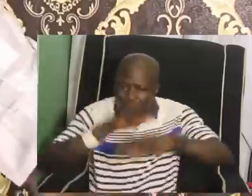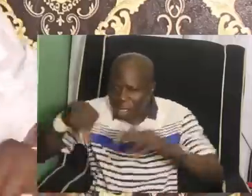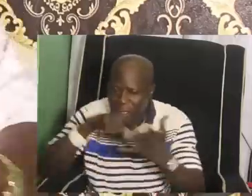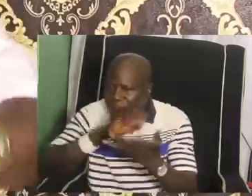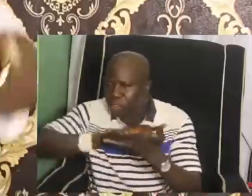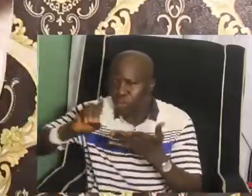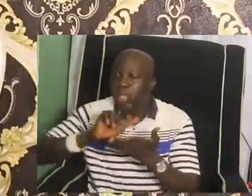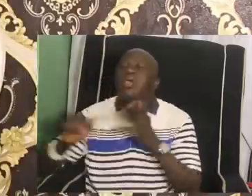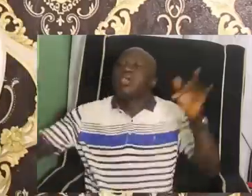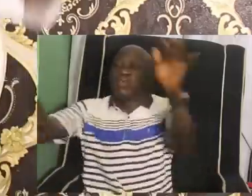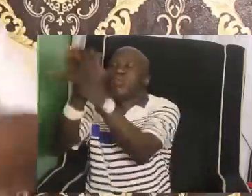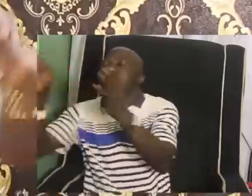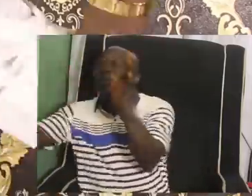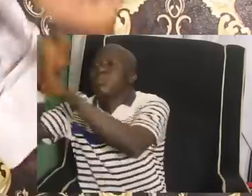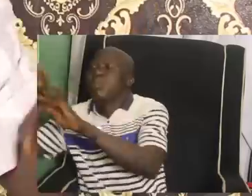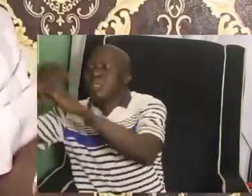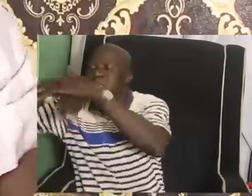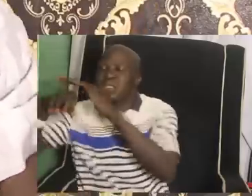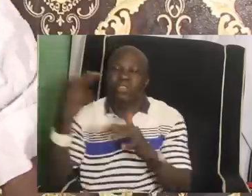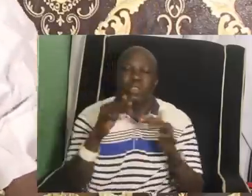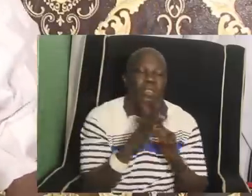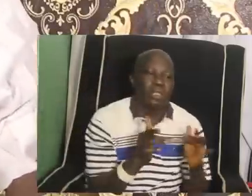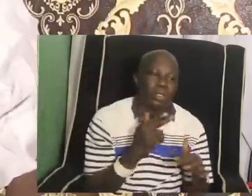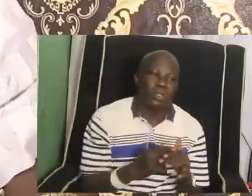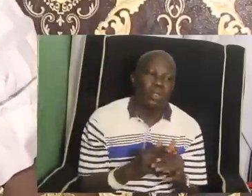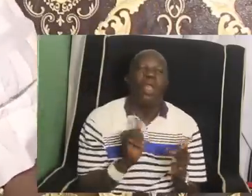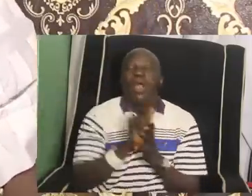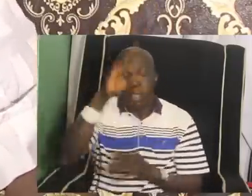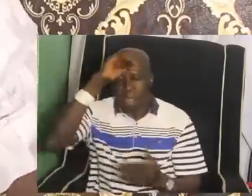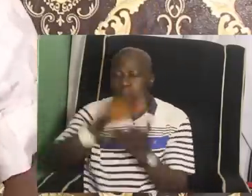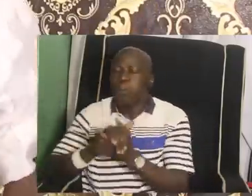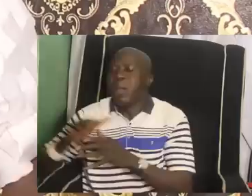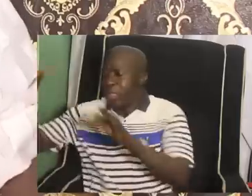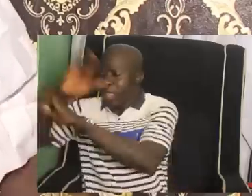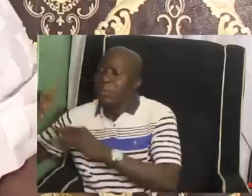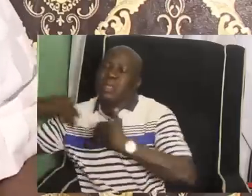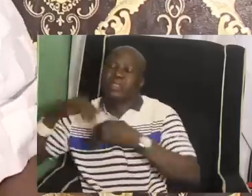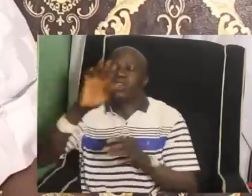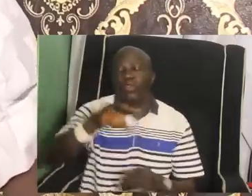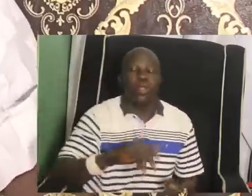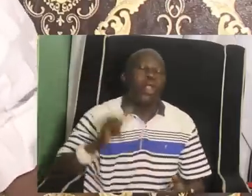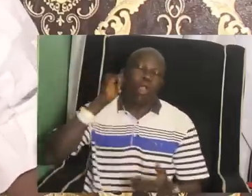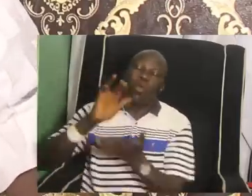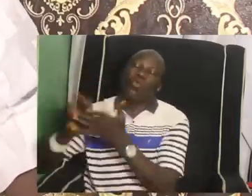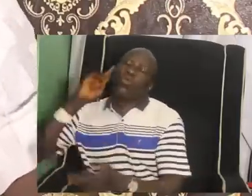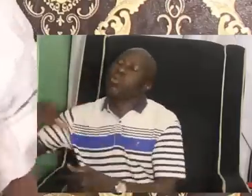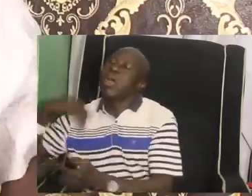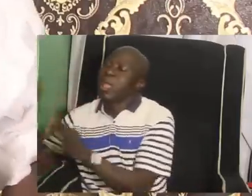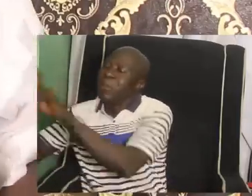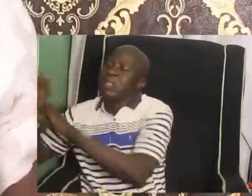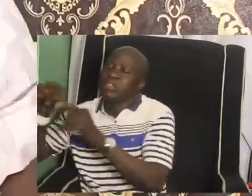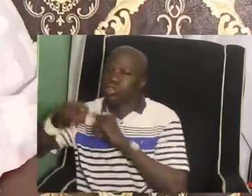you go this way ah no lo ma ba pade miss with mercy okunrin ma sanu e obirin ma sanu